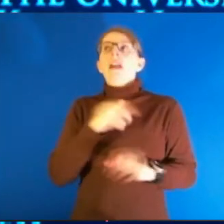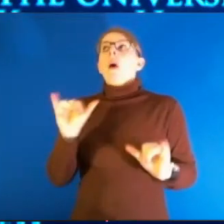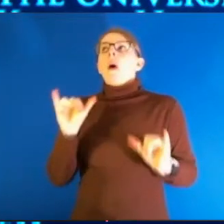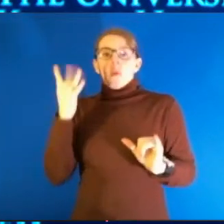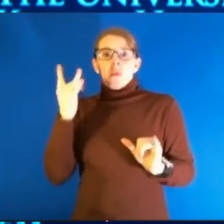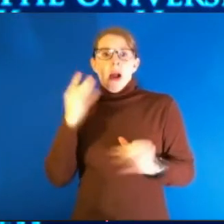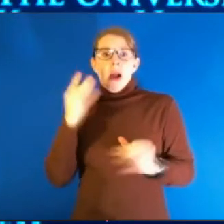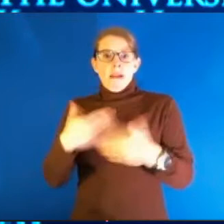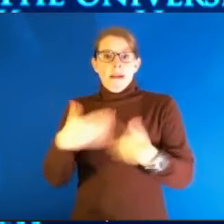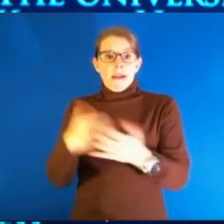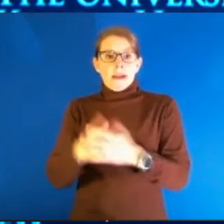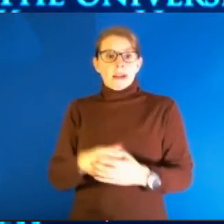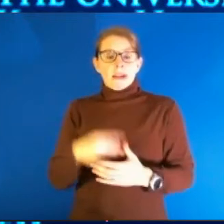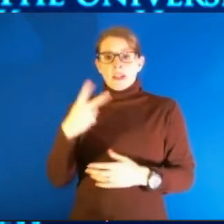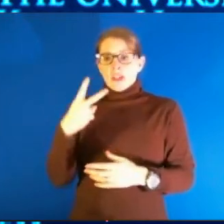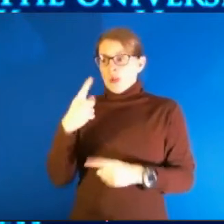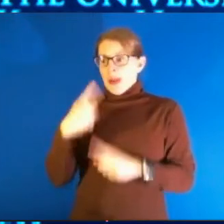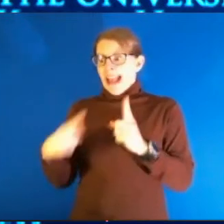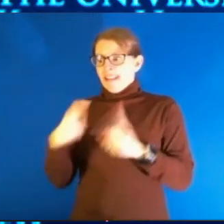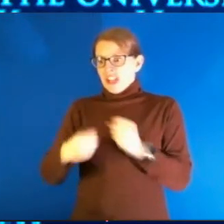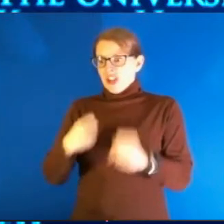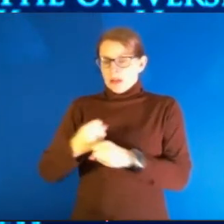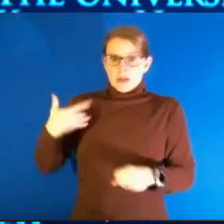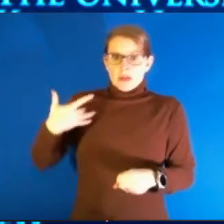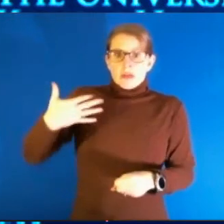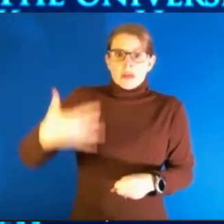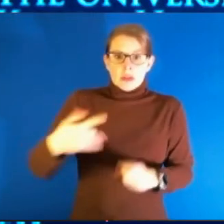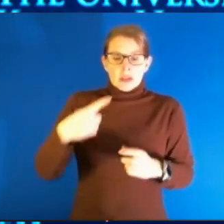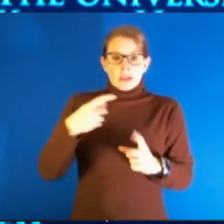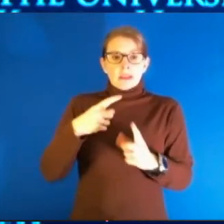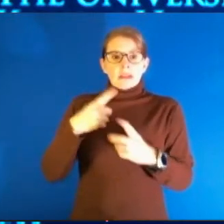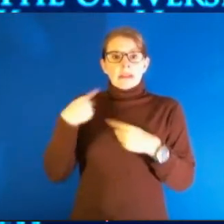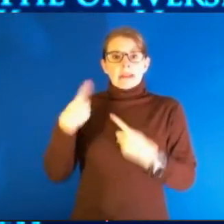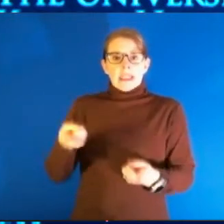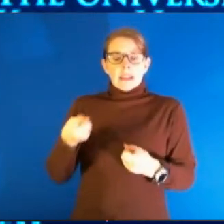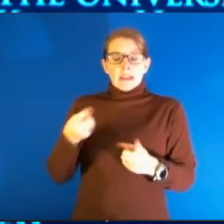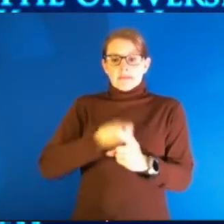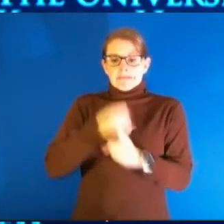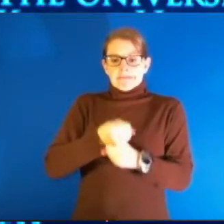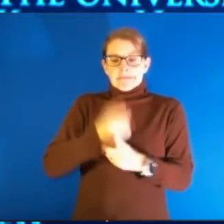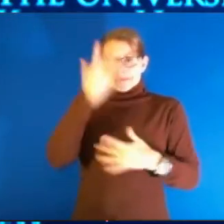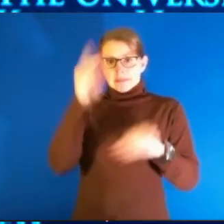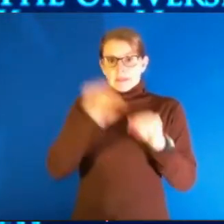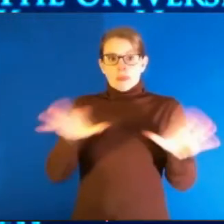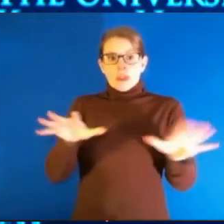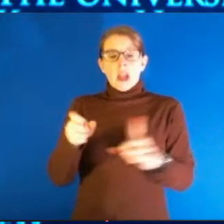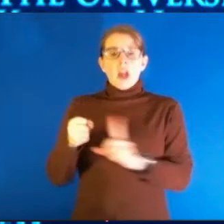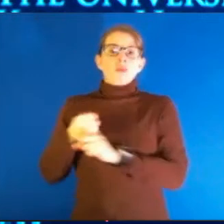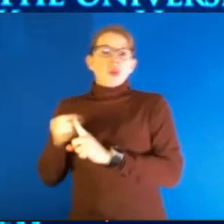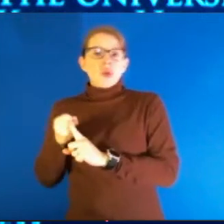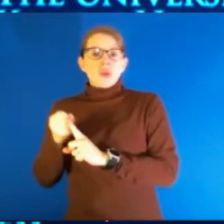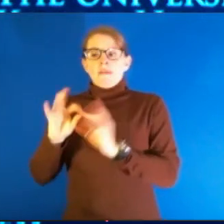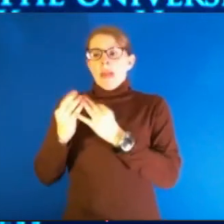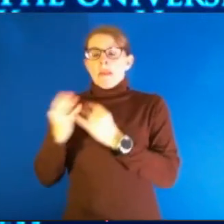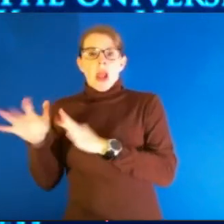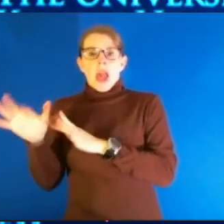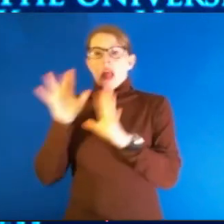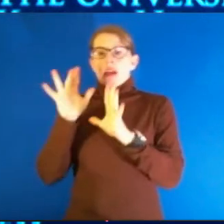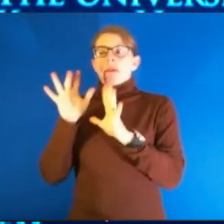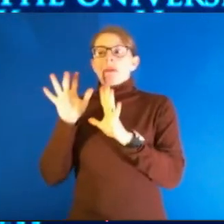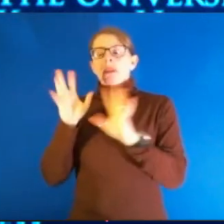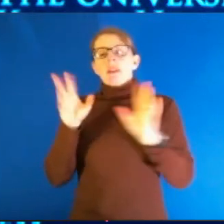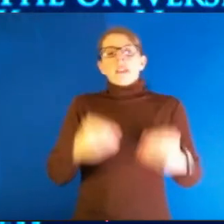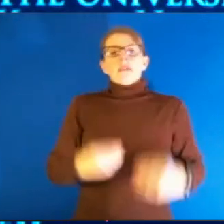into a pandemic and in taking sometimes the abuse that they get at the hands of either their patients or their families or other folks in the community. So thank you very much for